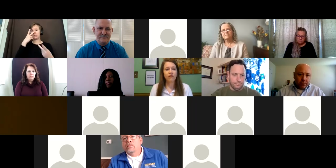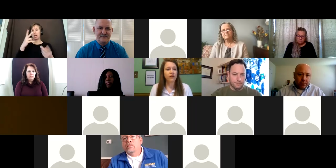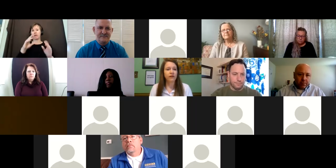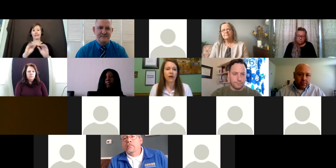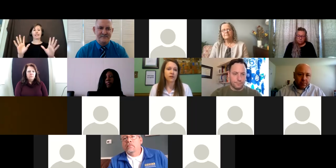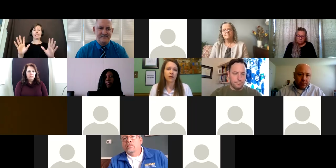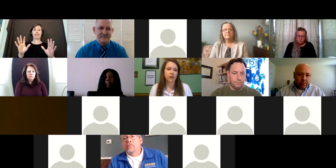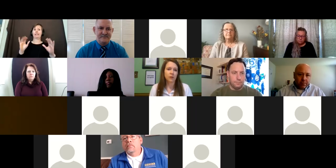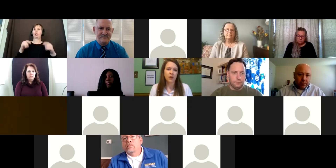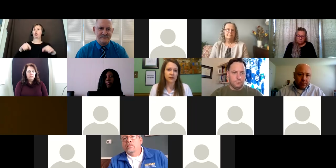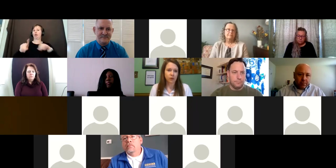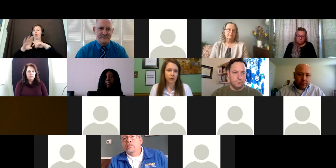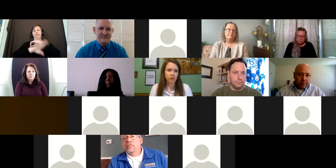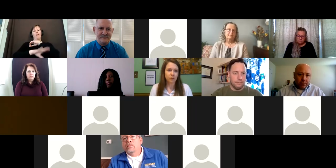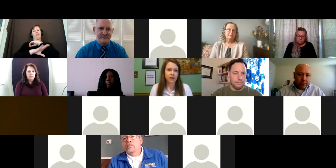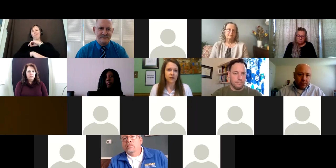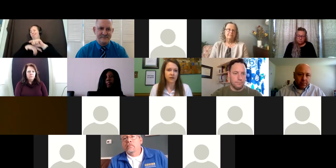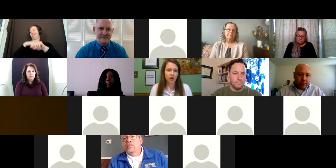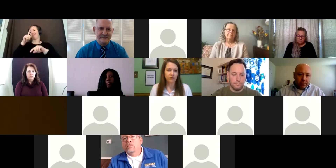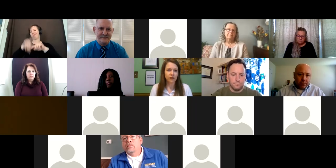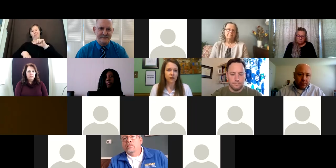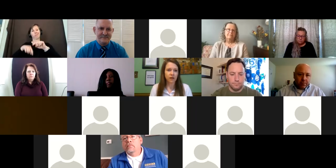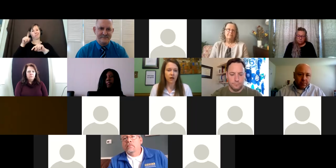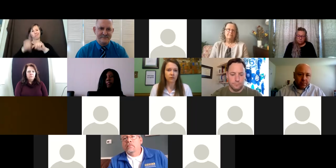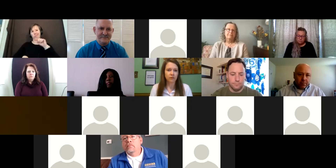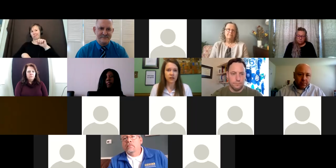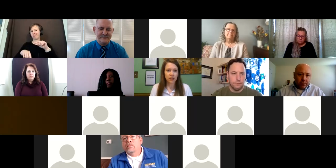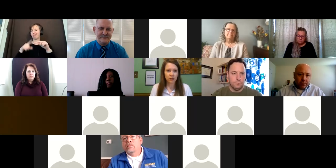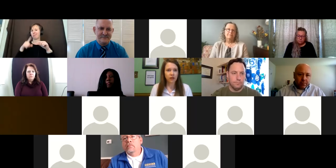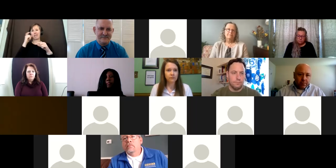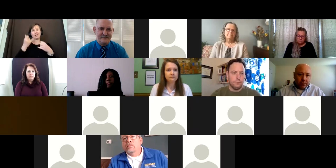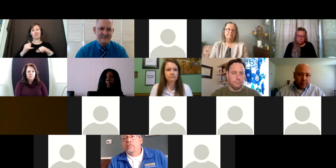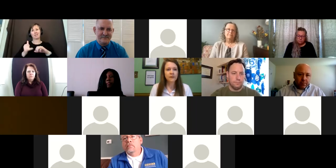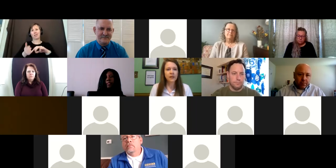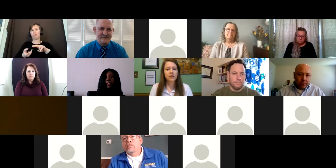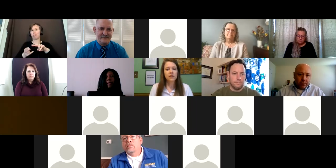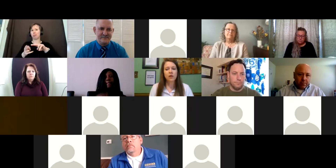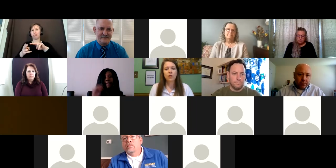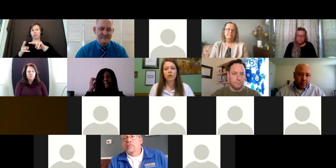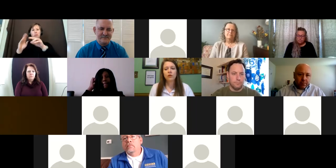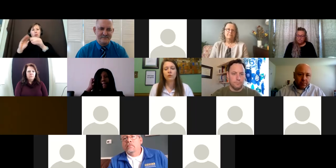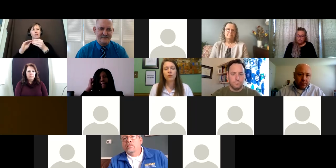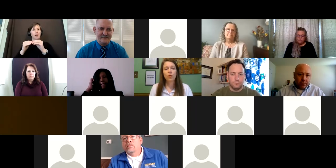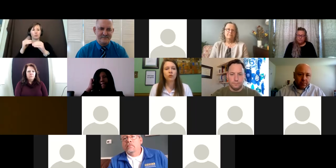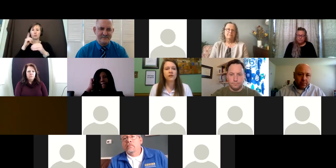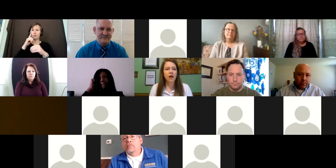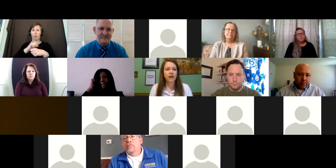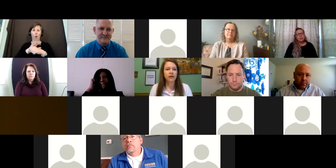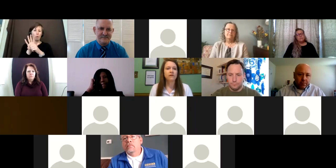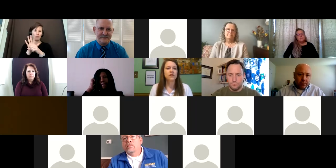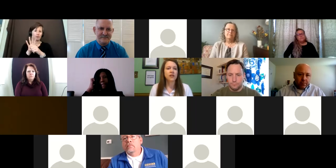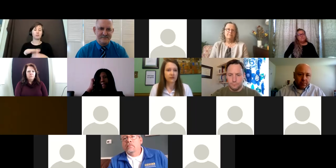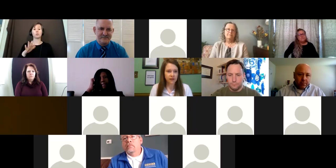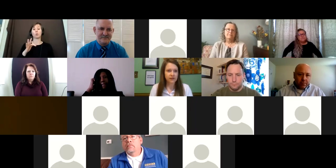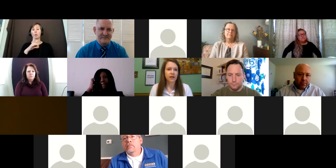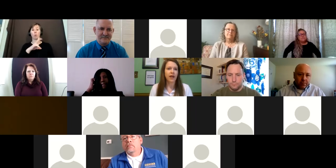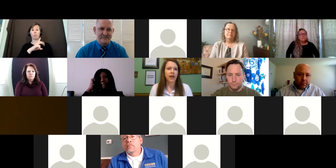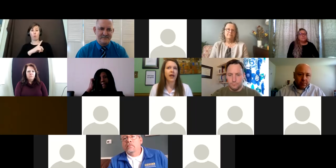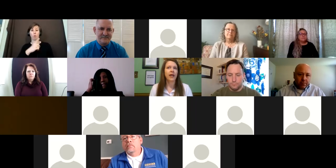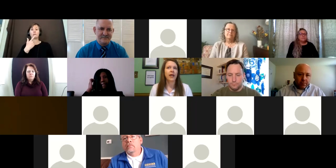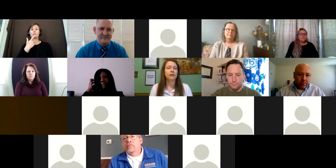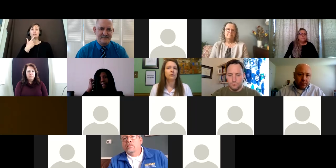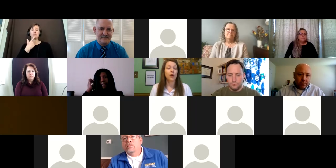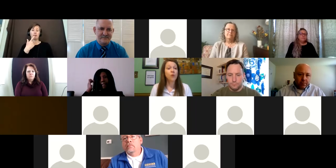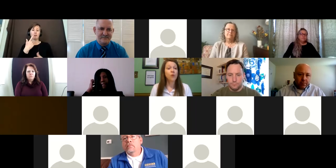in the fall that that was not going to be possible because of COVID continuing. So the board was kind enough to give us